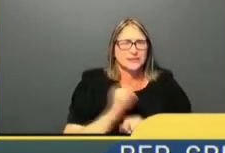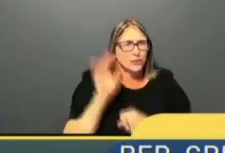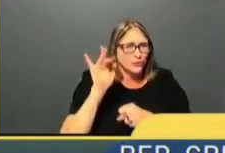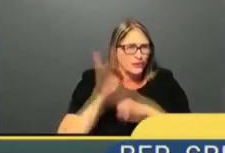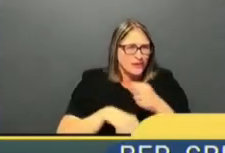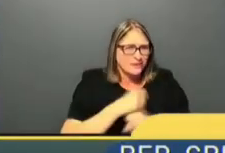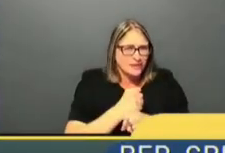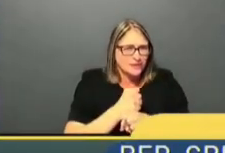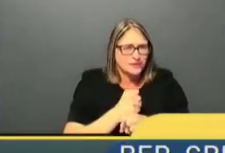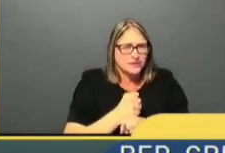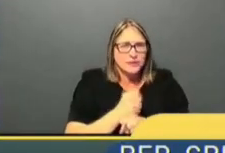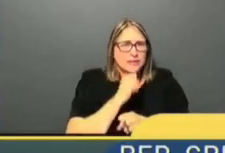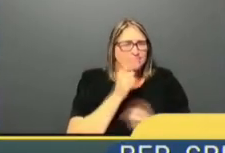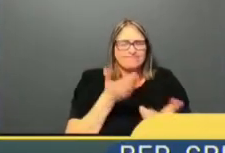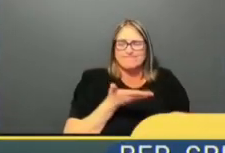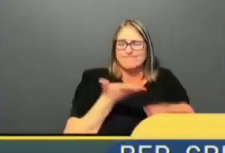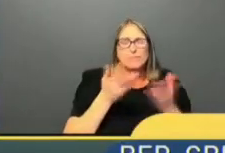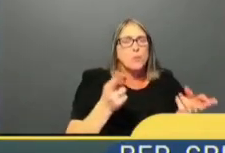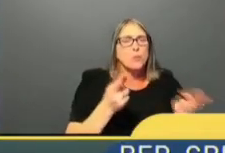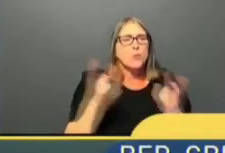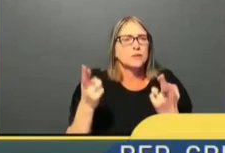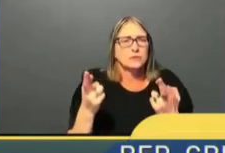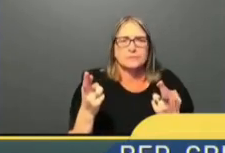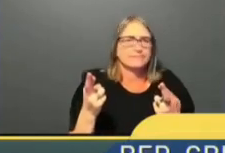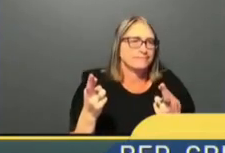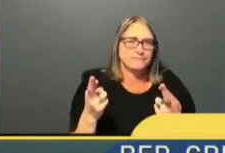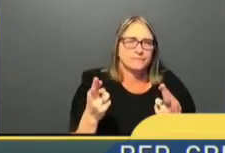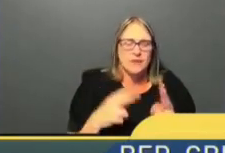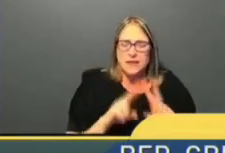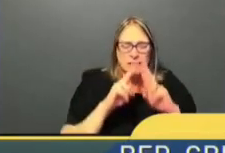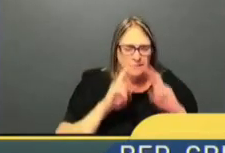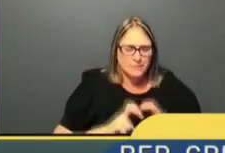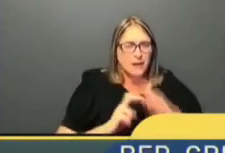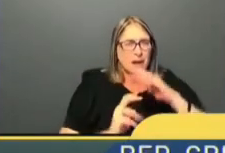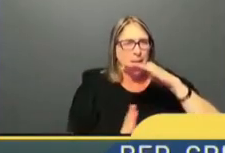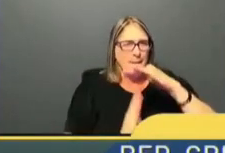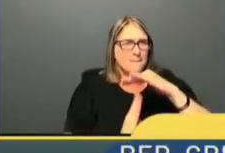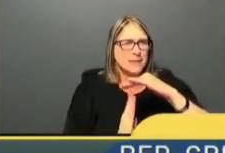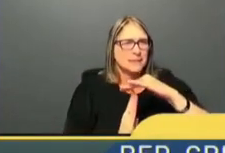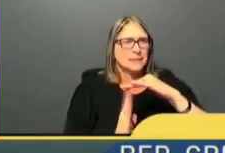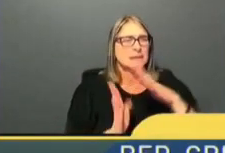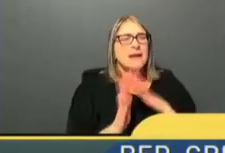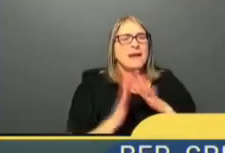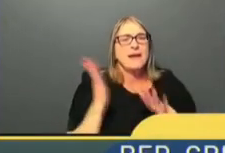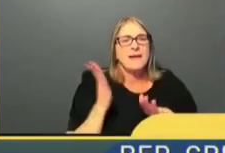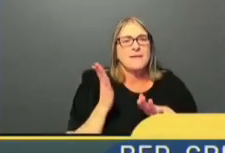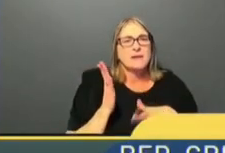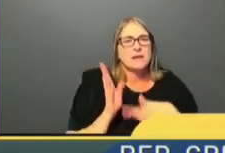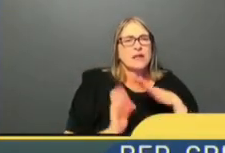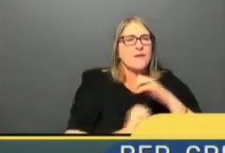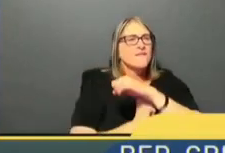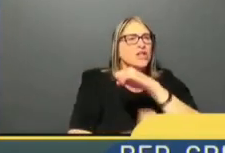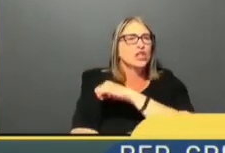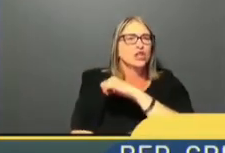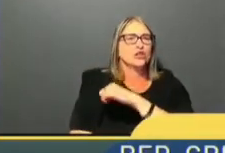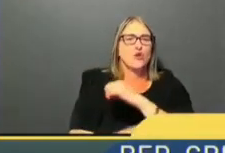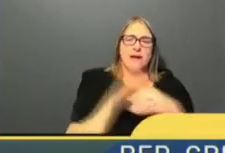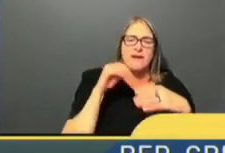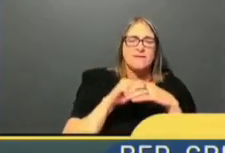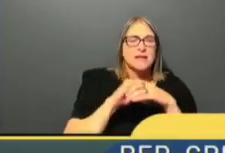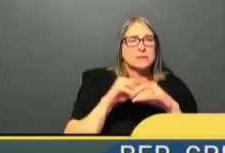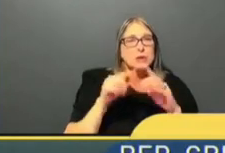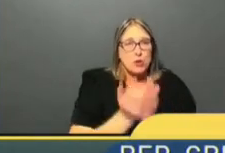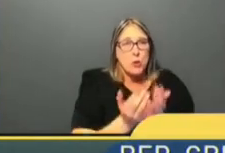the resources it needed. We need to get down to the basics and provide the foundational investments to rebuild our fleet,